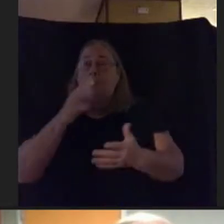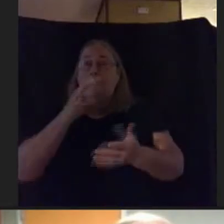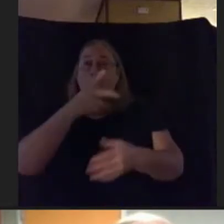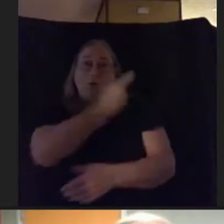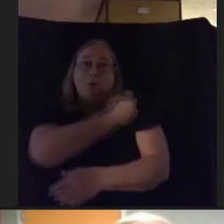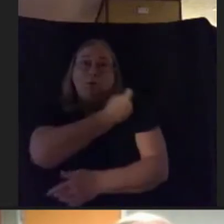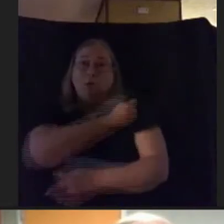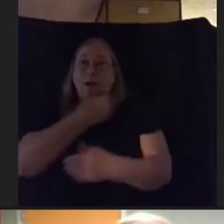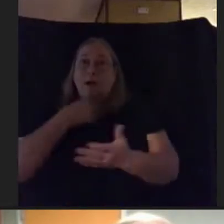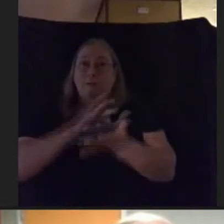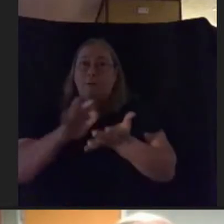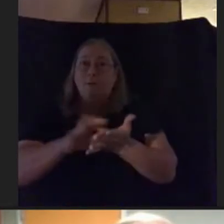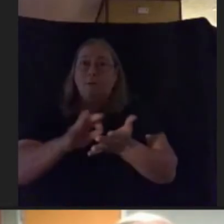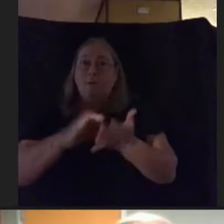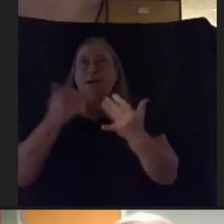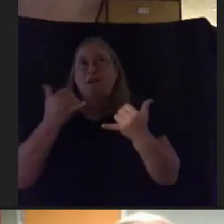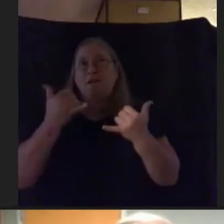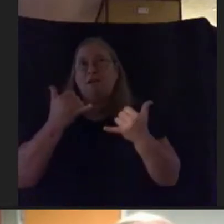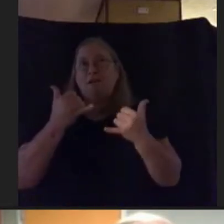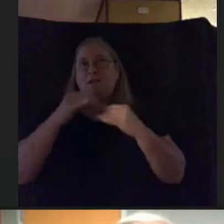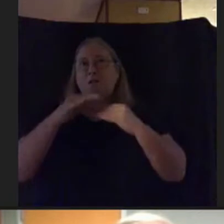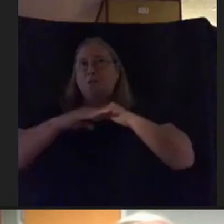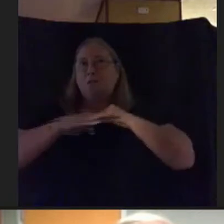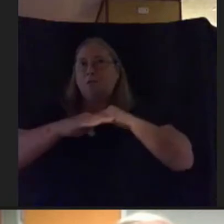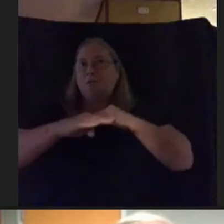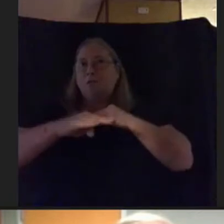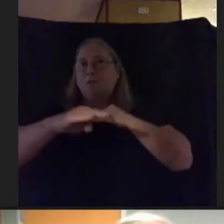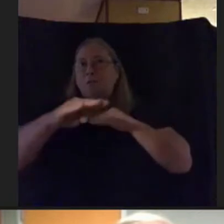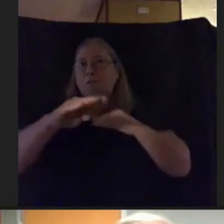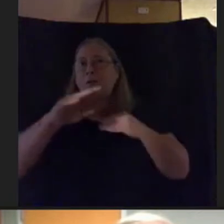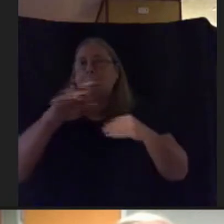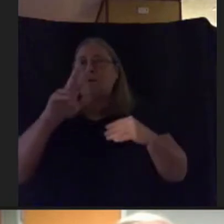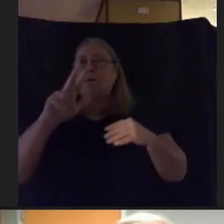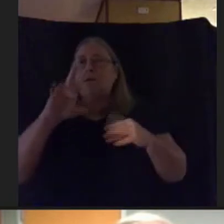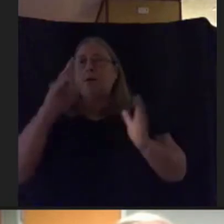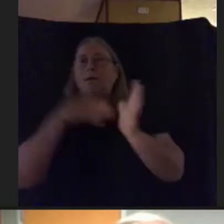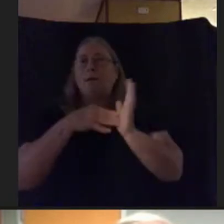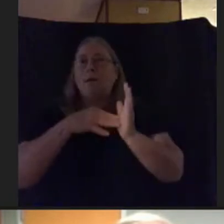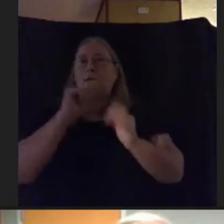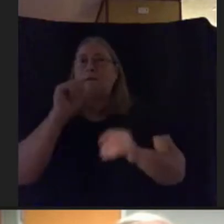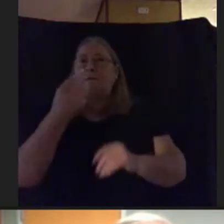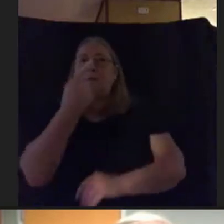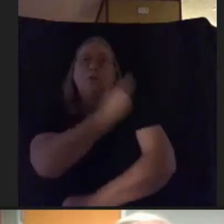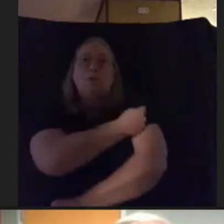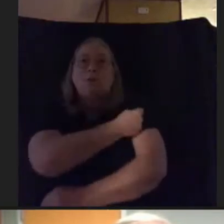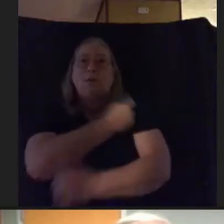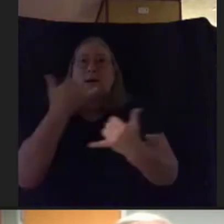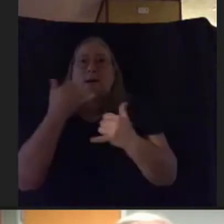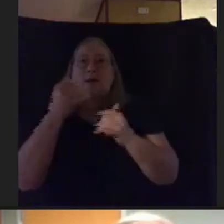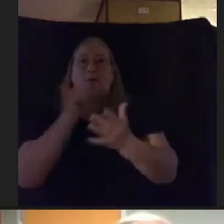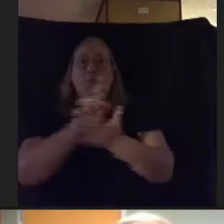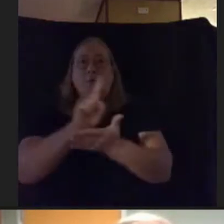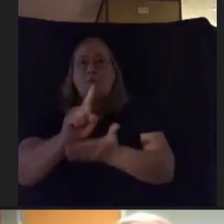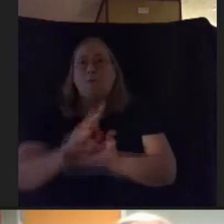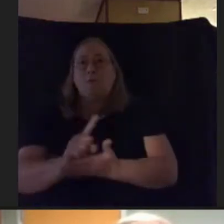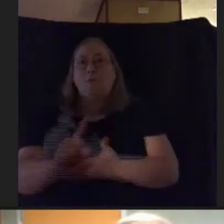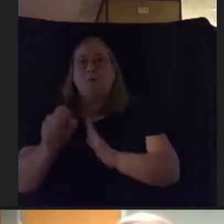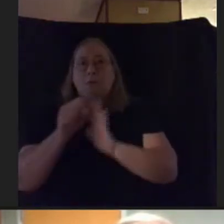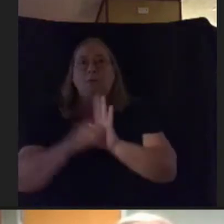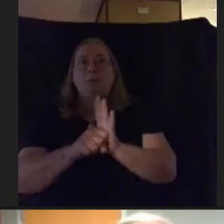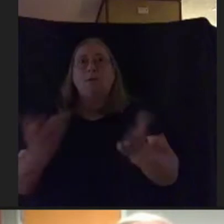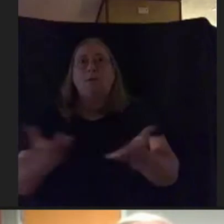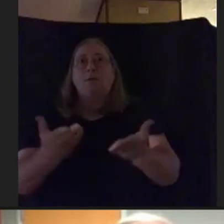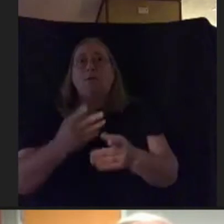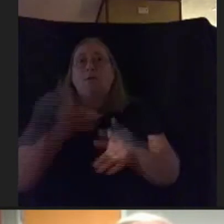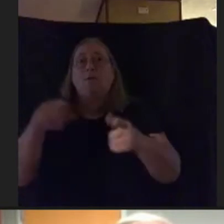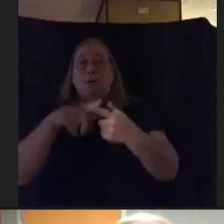get a steady stream of about 37,000 first doses coming into the state every week. And when we get those allocations,